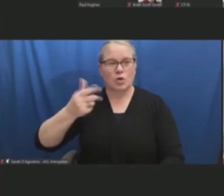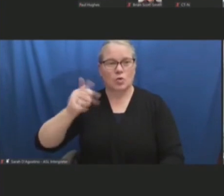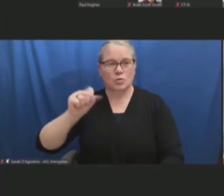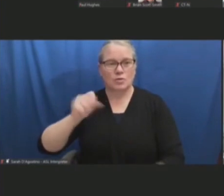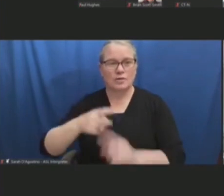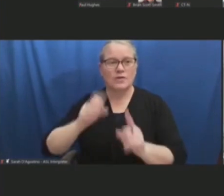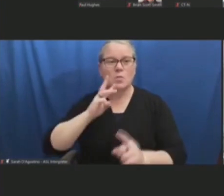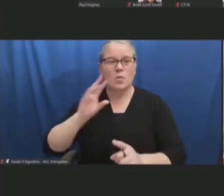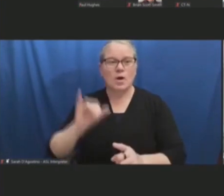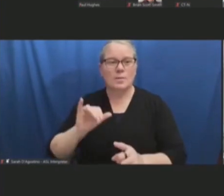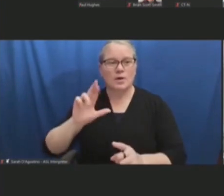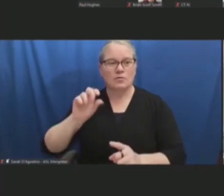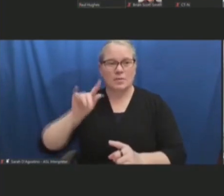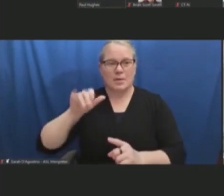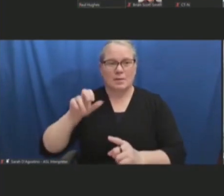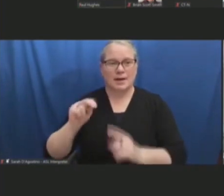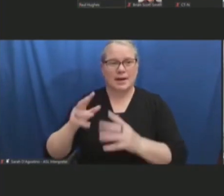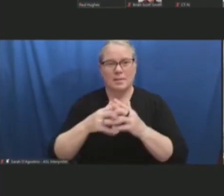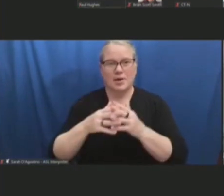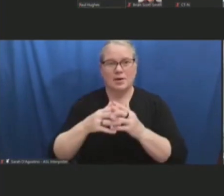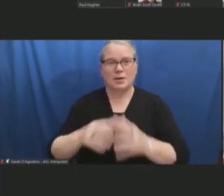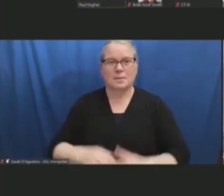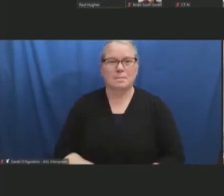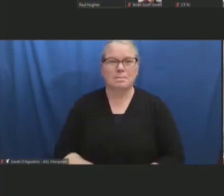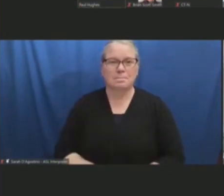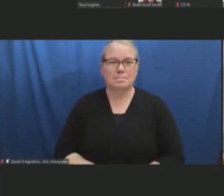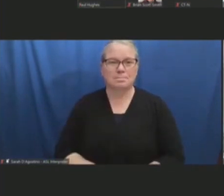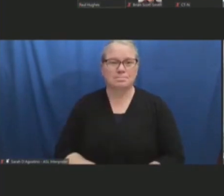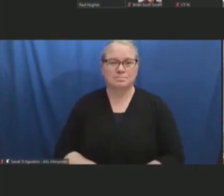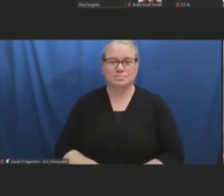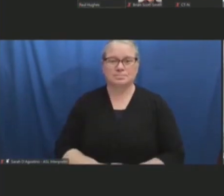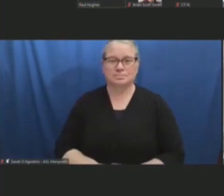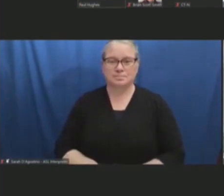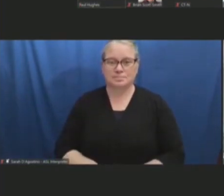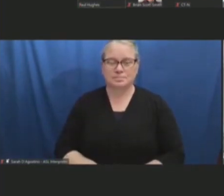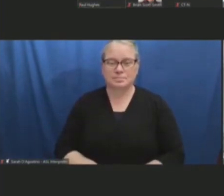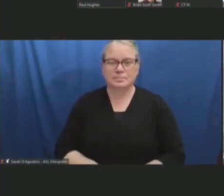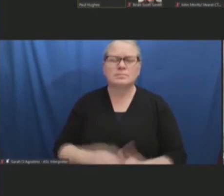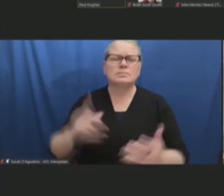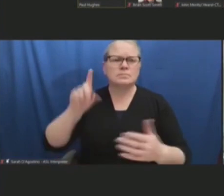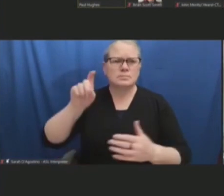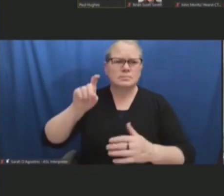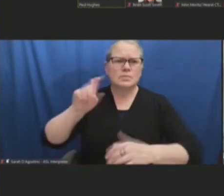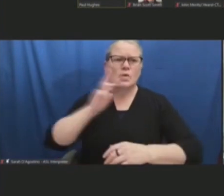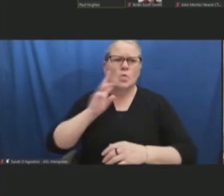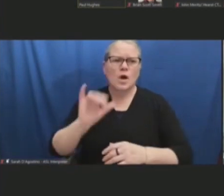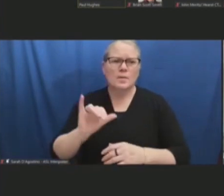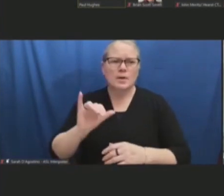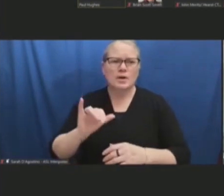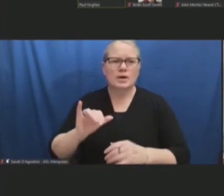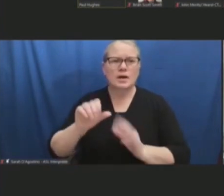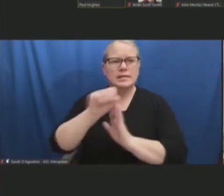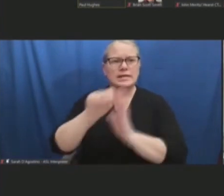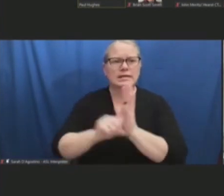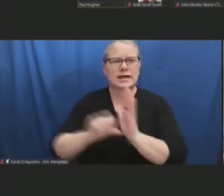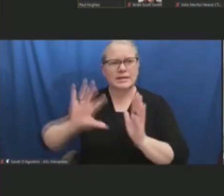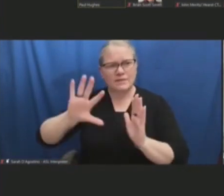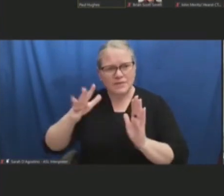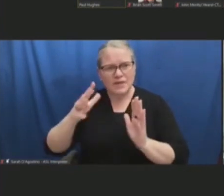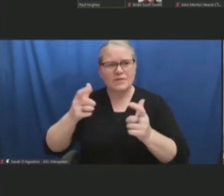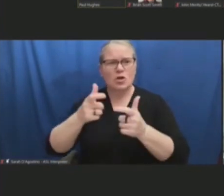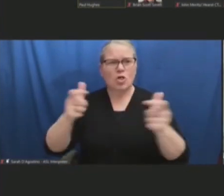American. Yes, speaking of Waterbury, how come the state's 5th largest city isn't being included in